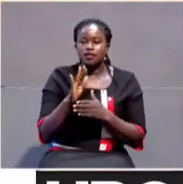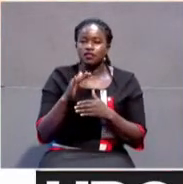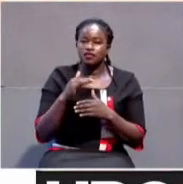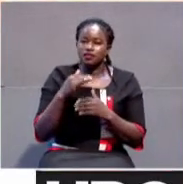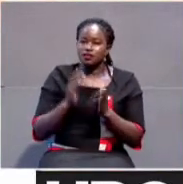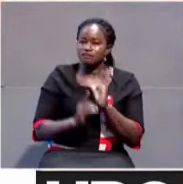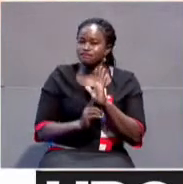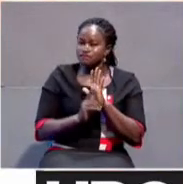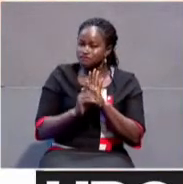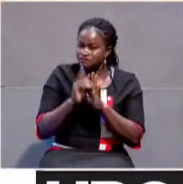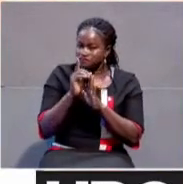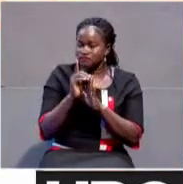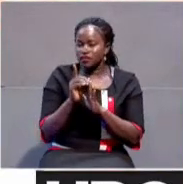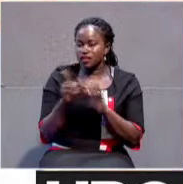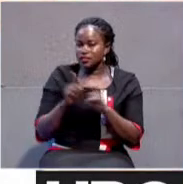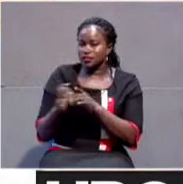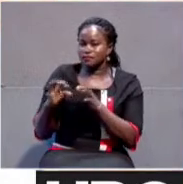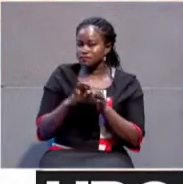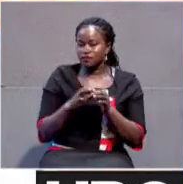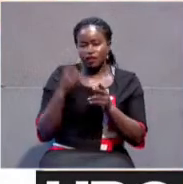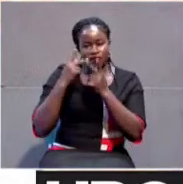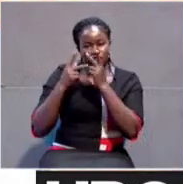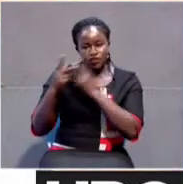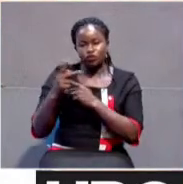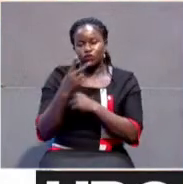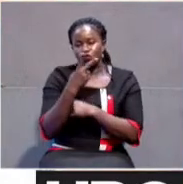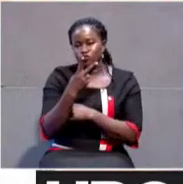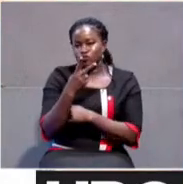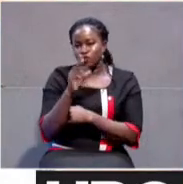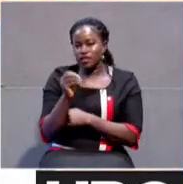prosperity in line with Vision